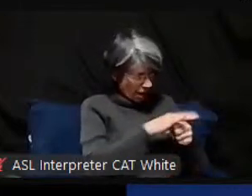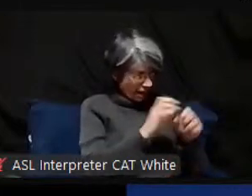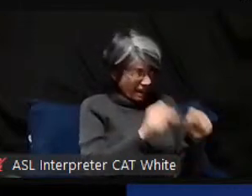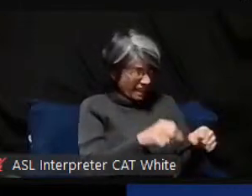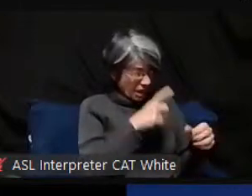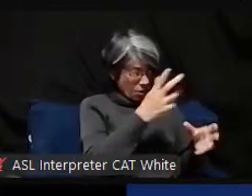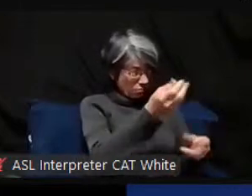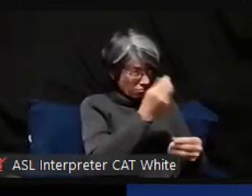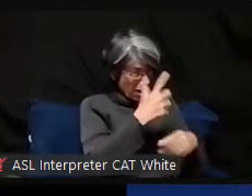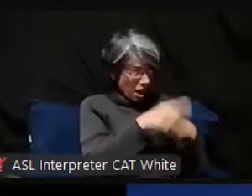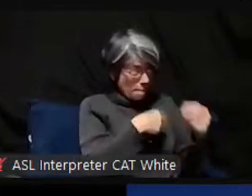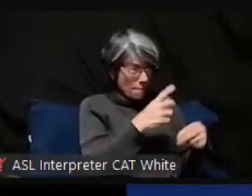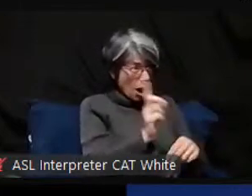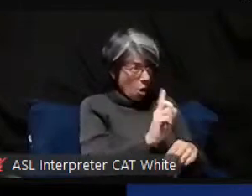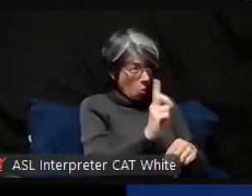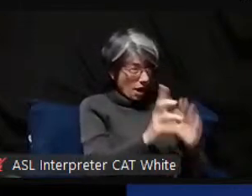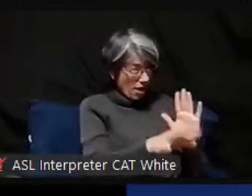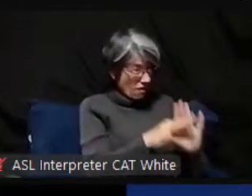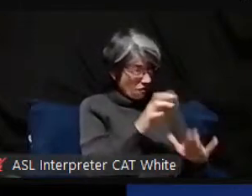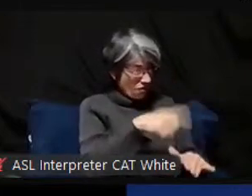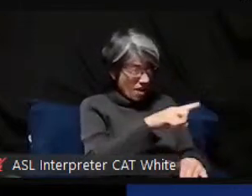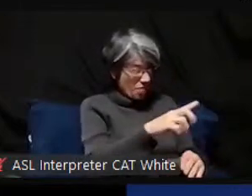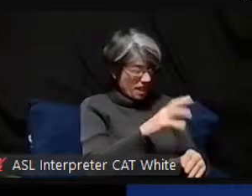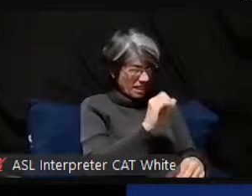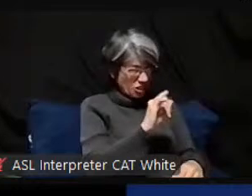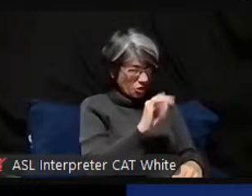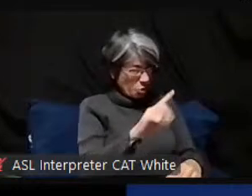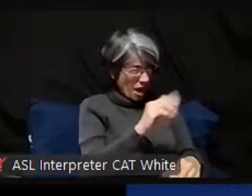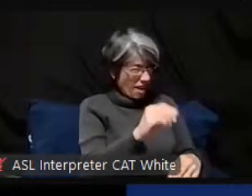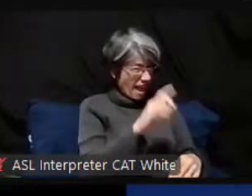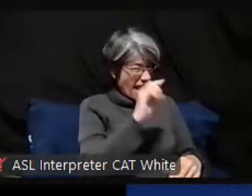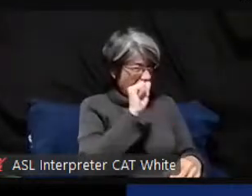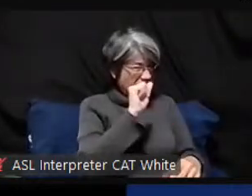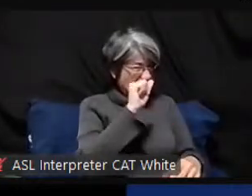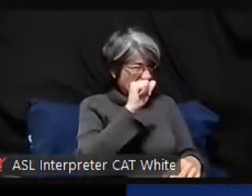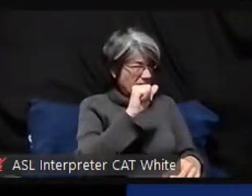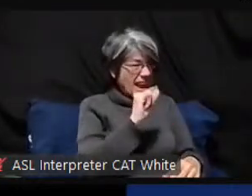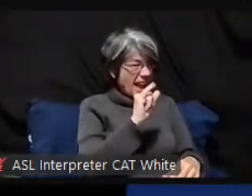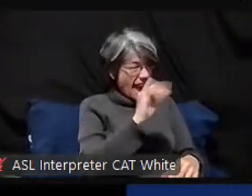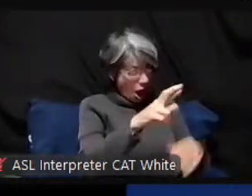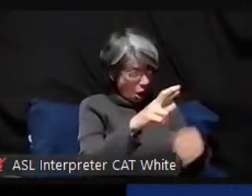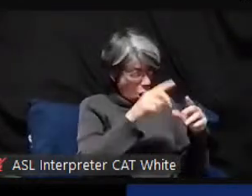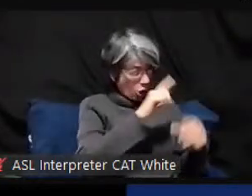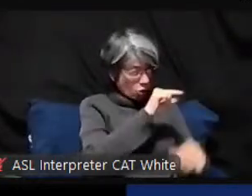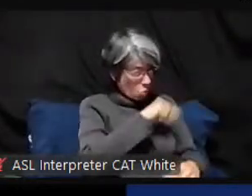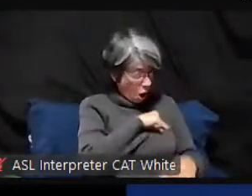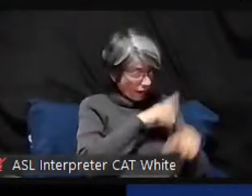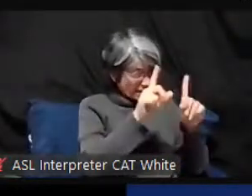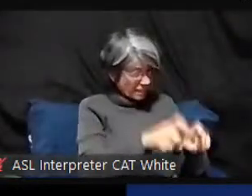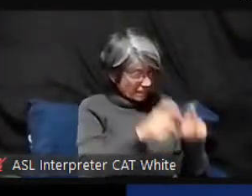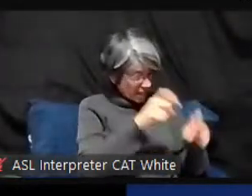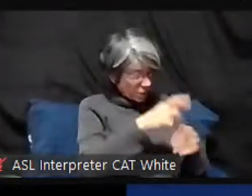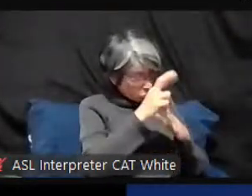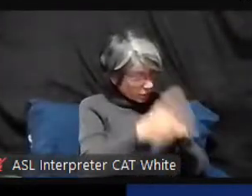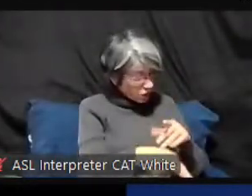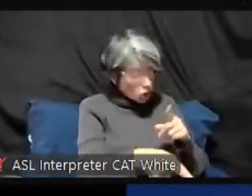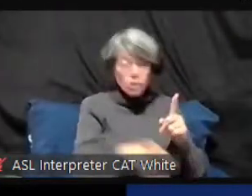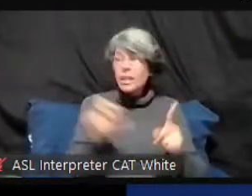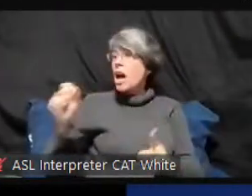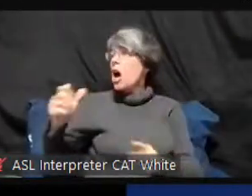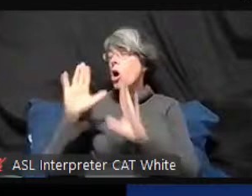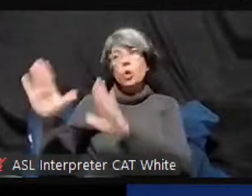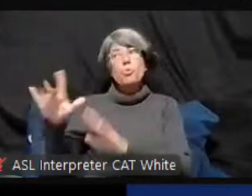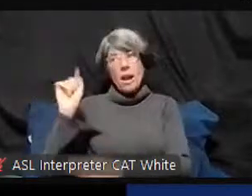be informed of where to find the soil and air quality testing results? Yes, thank you. That is a